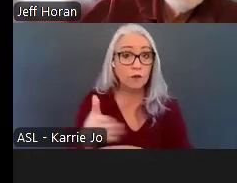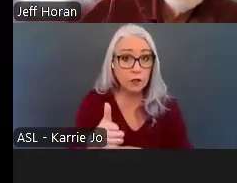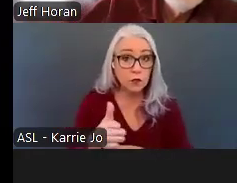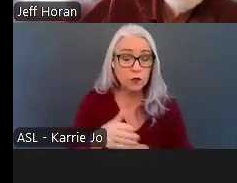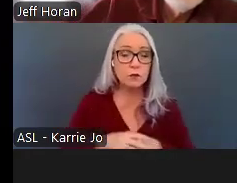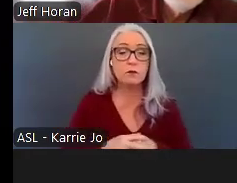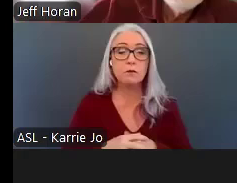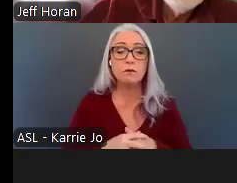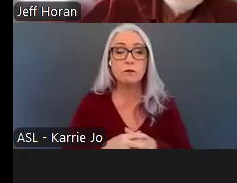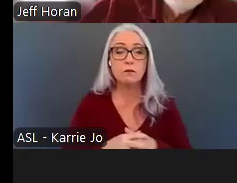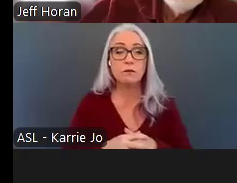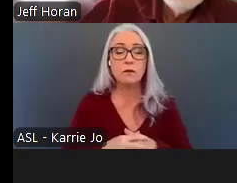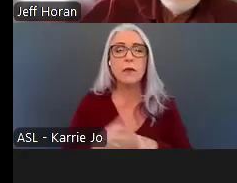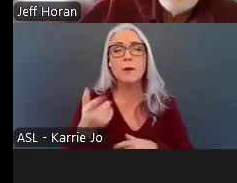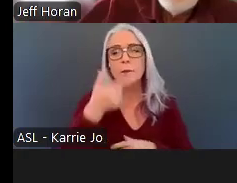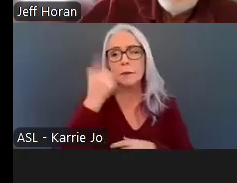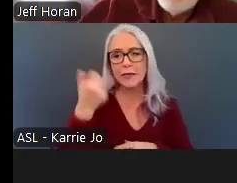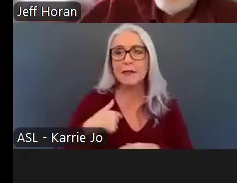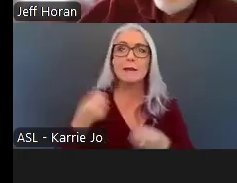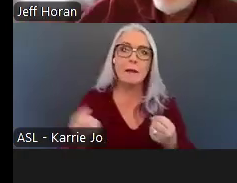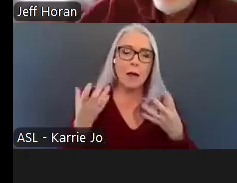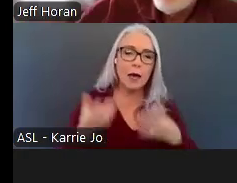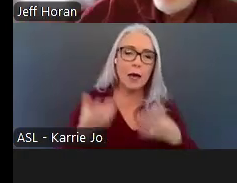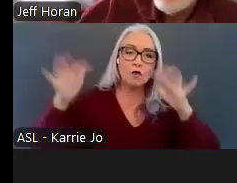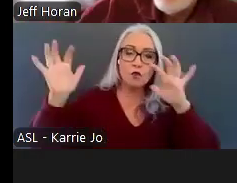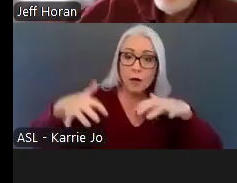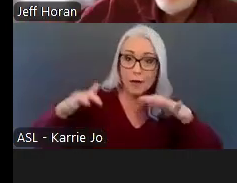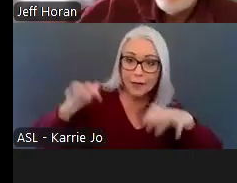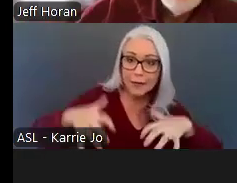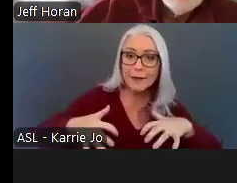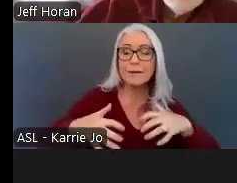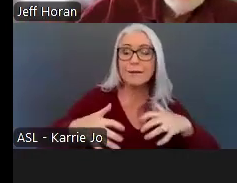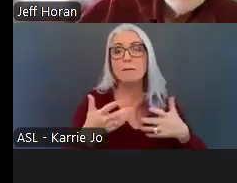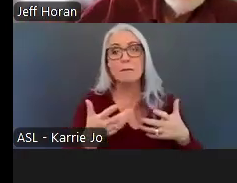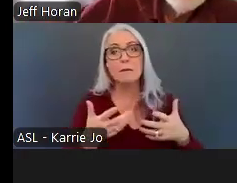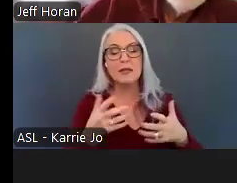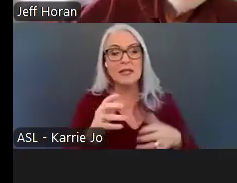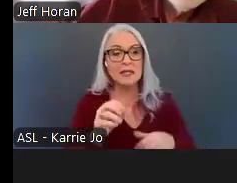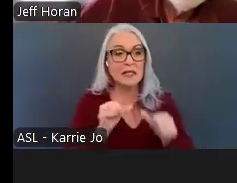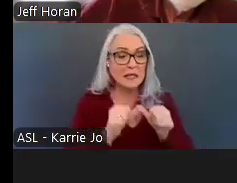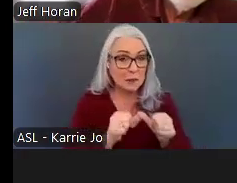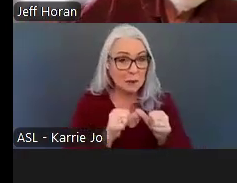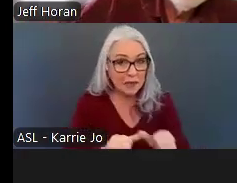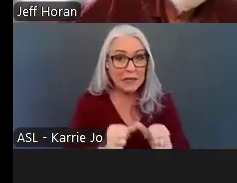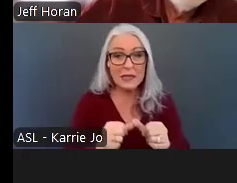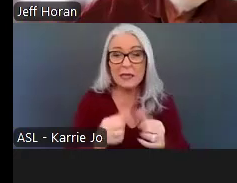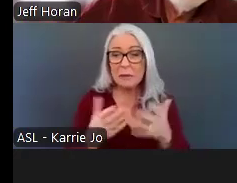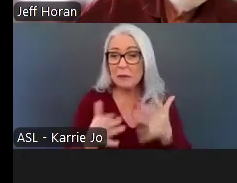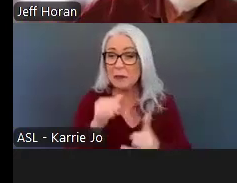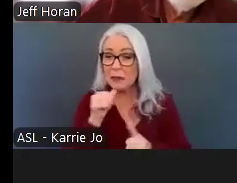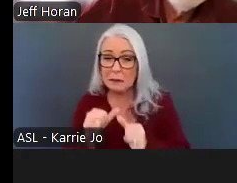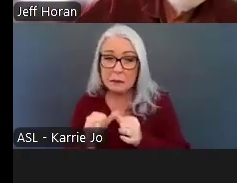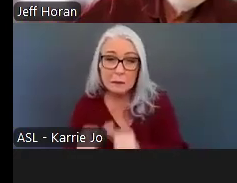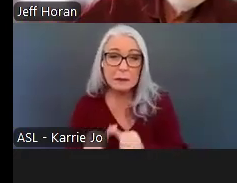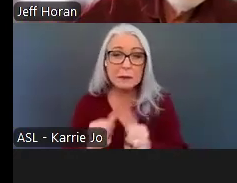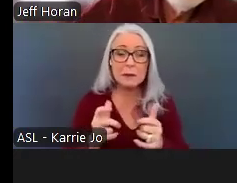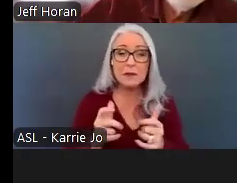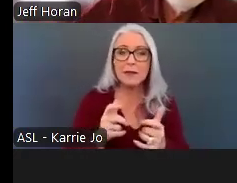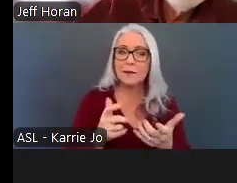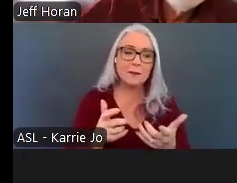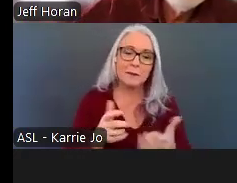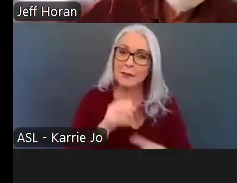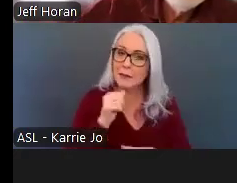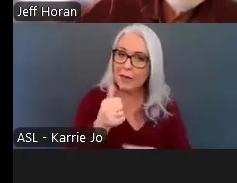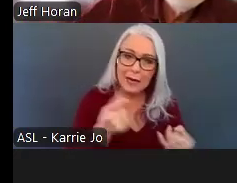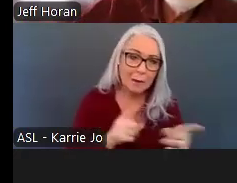that due to increased rainfall events, that the stability and suitability of certain designs are no longer, and this